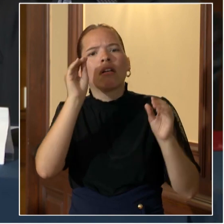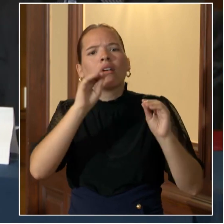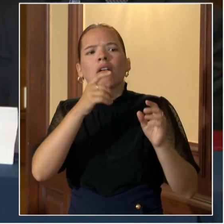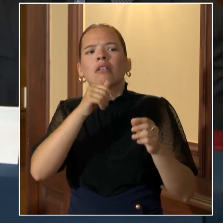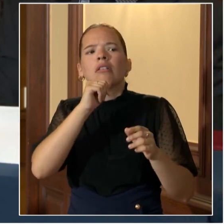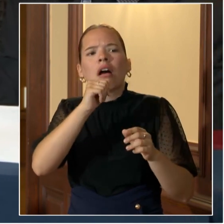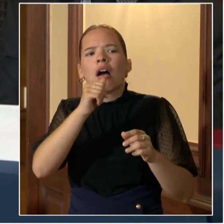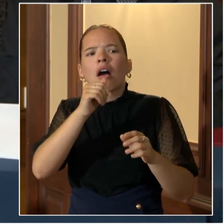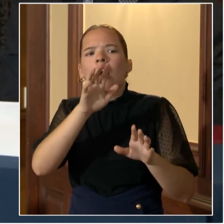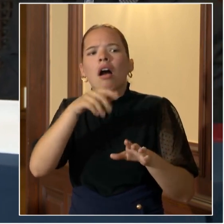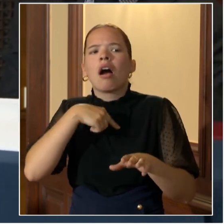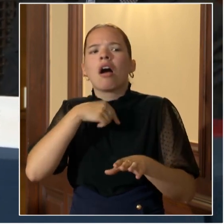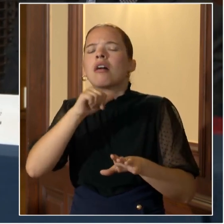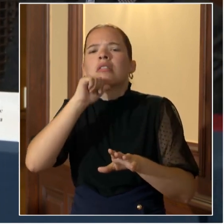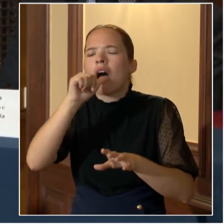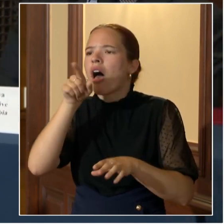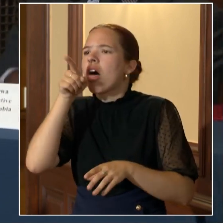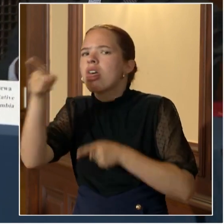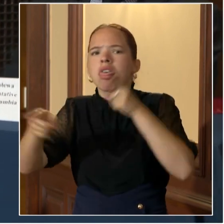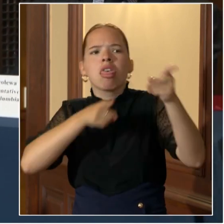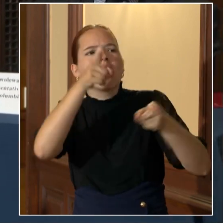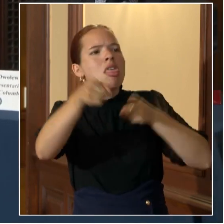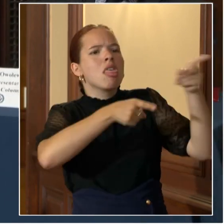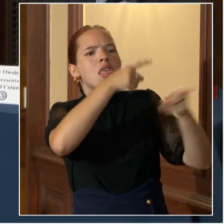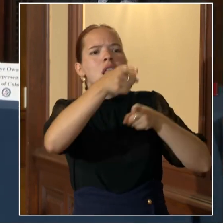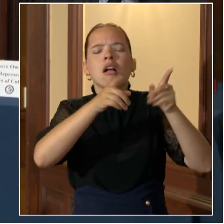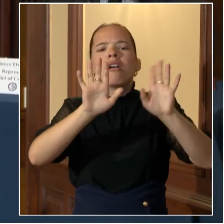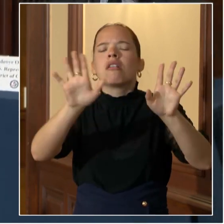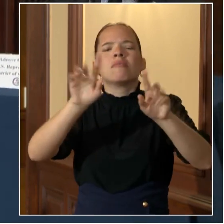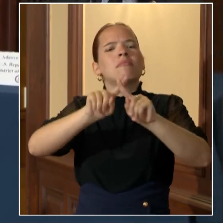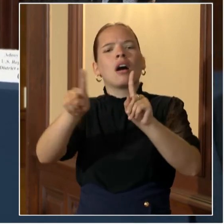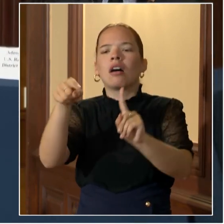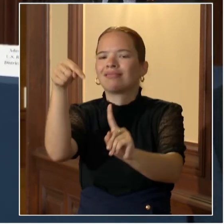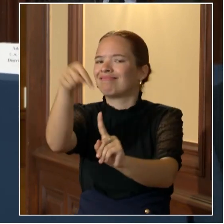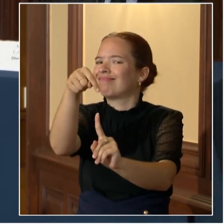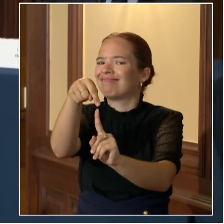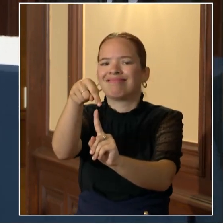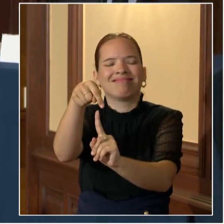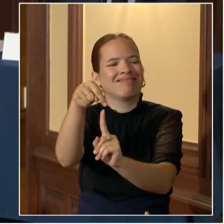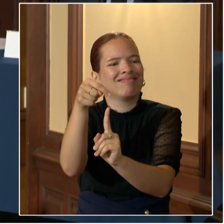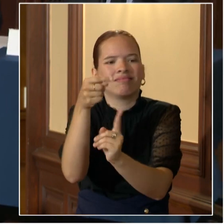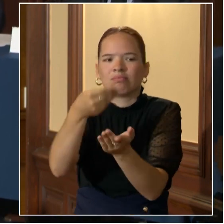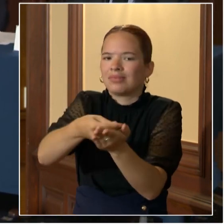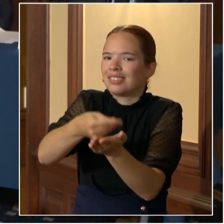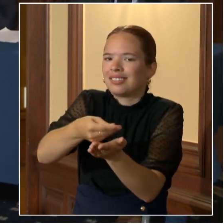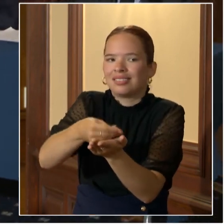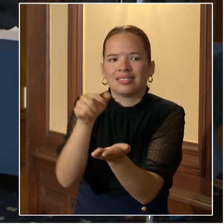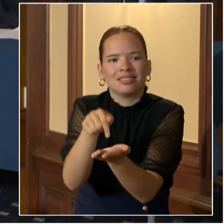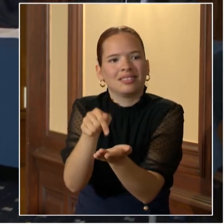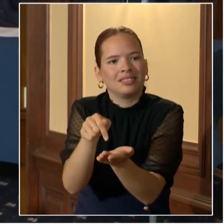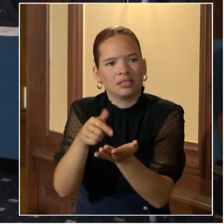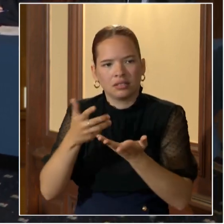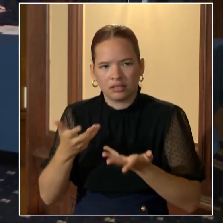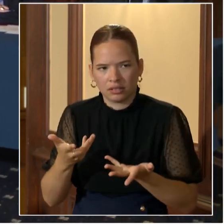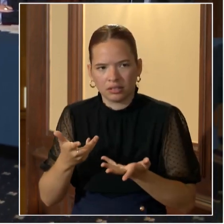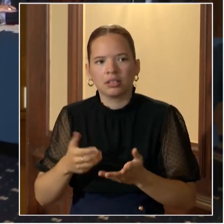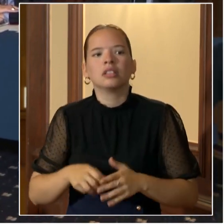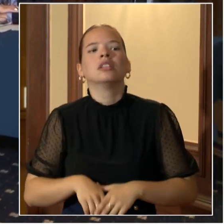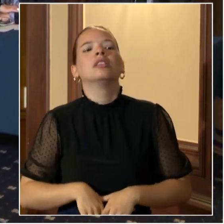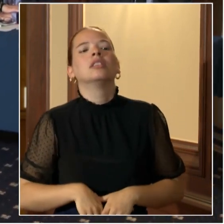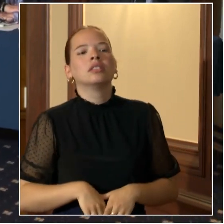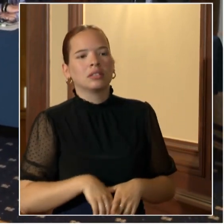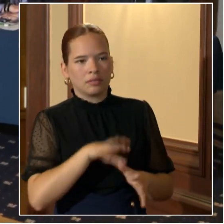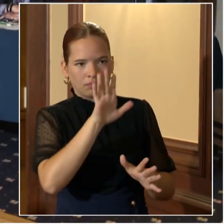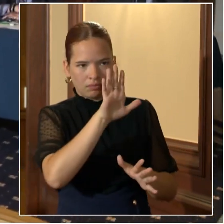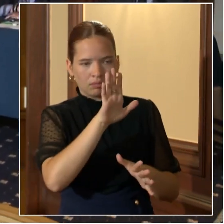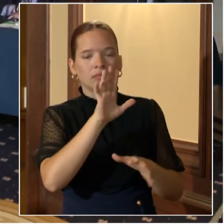you. I just want to make a final kind of statement, and I know that the council, and I